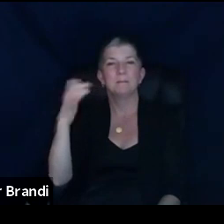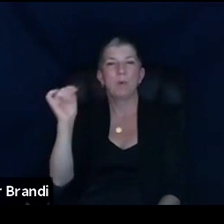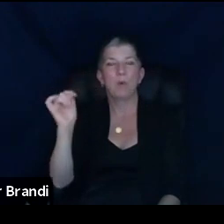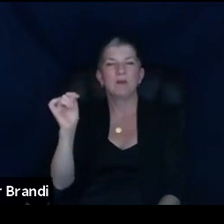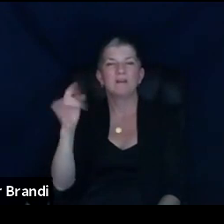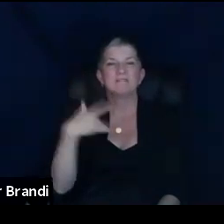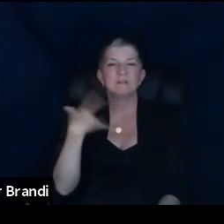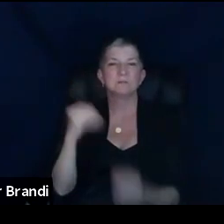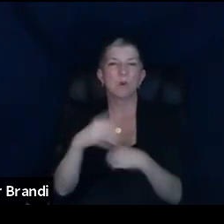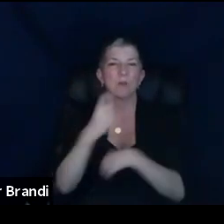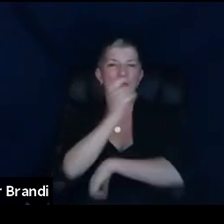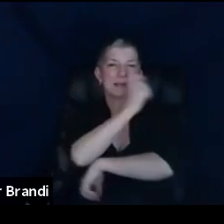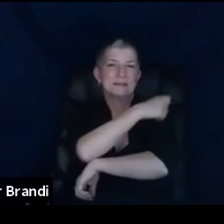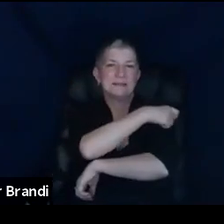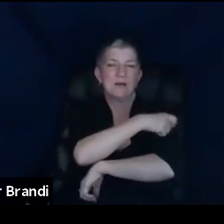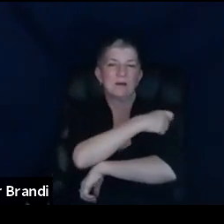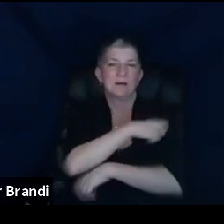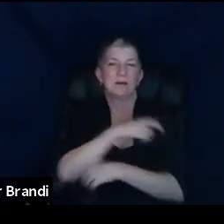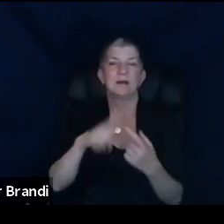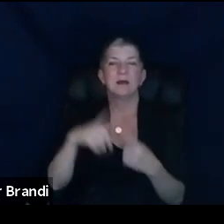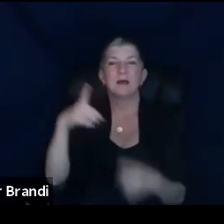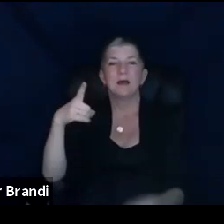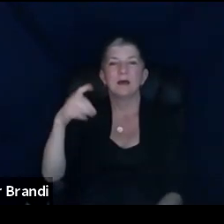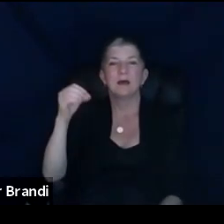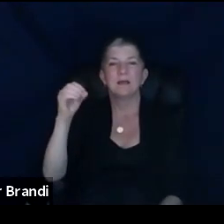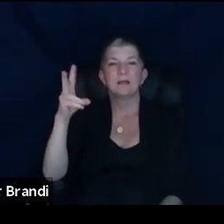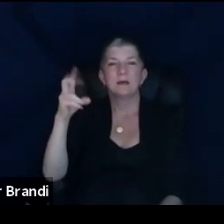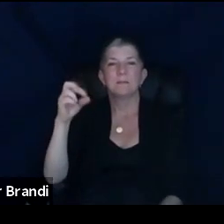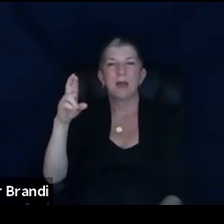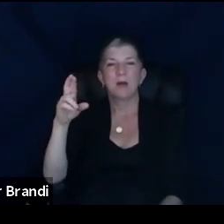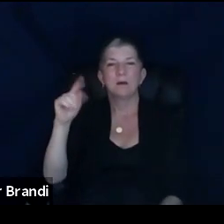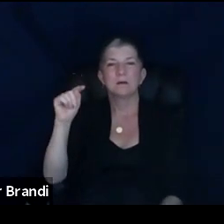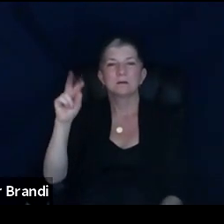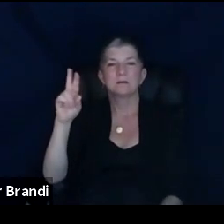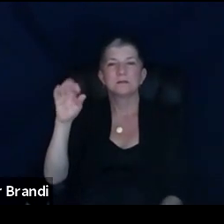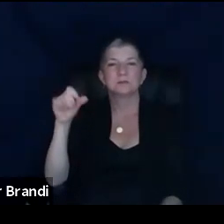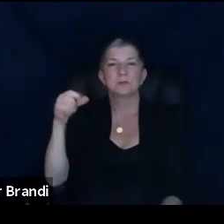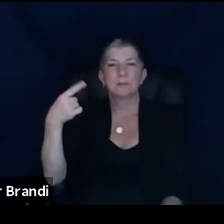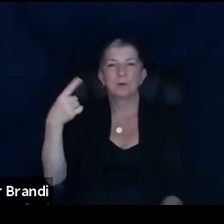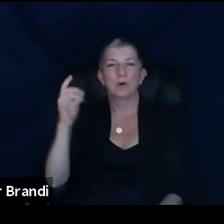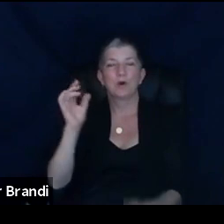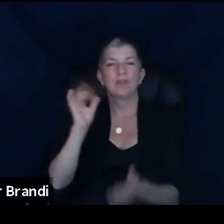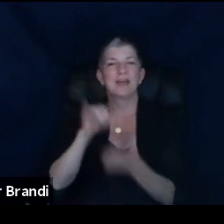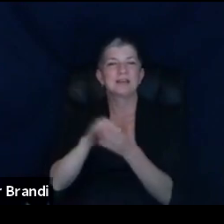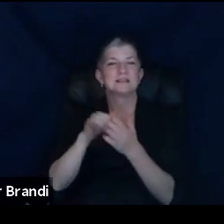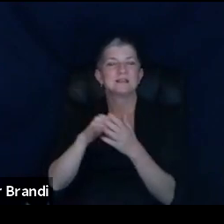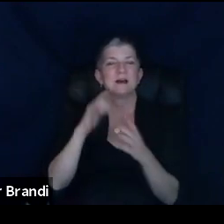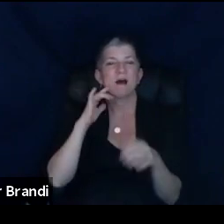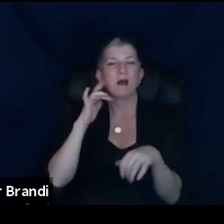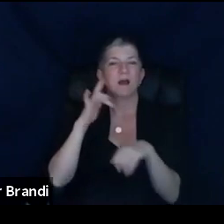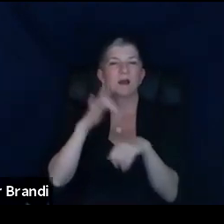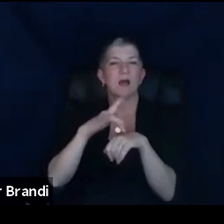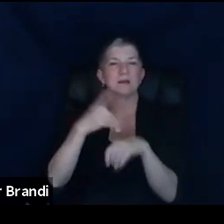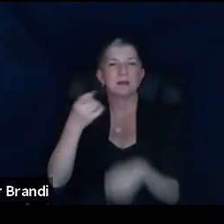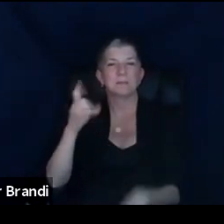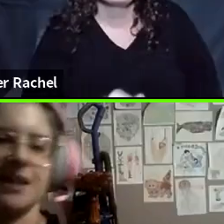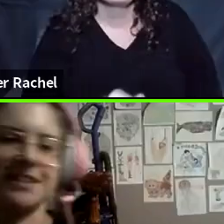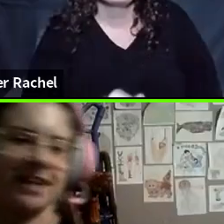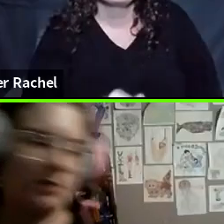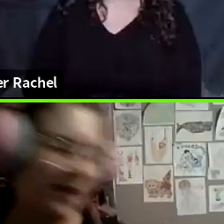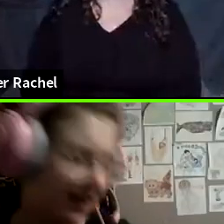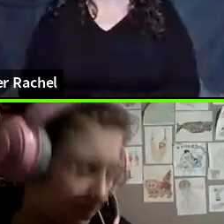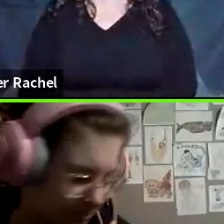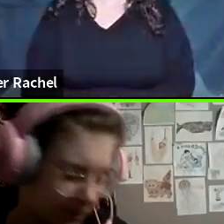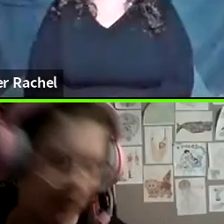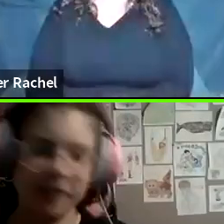said. The Power Tripper, which is the contact pad that Maisha mentioned, is actually downstairs right now, but that's a